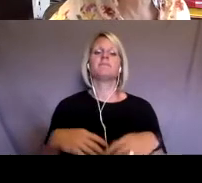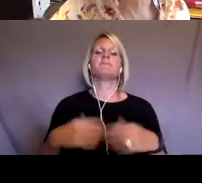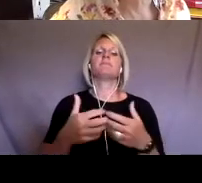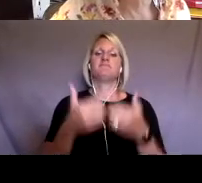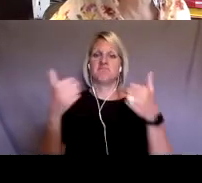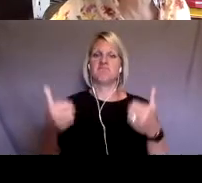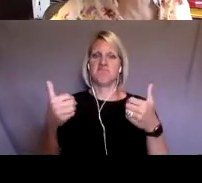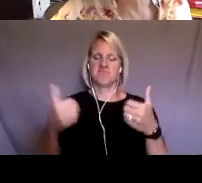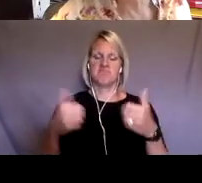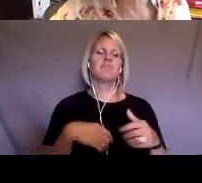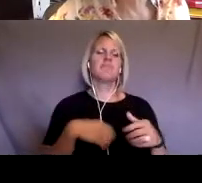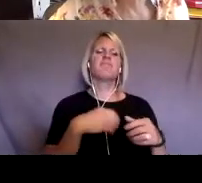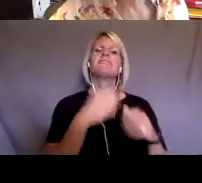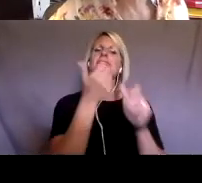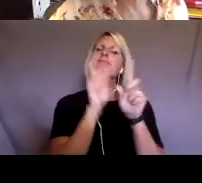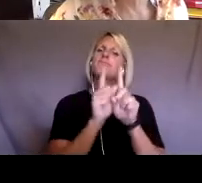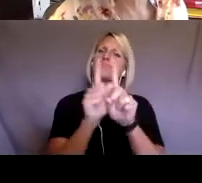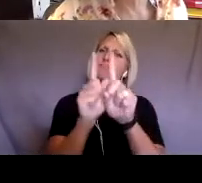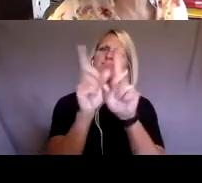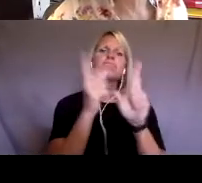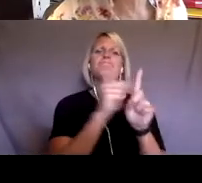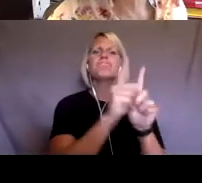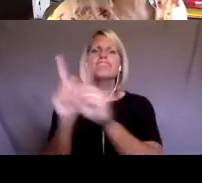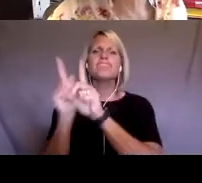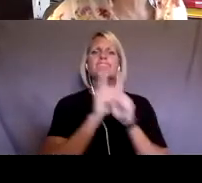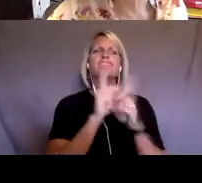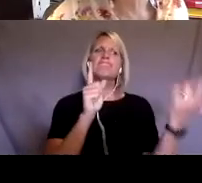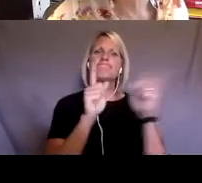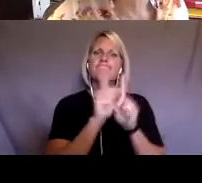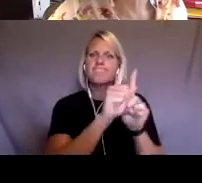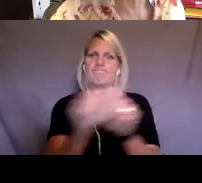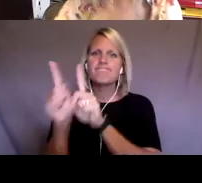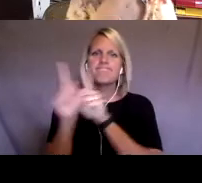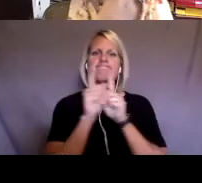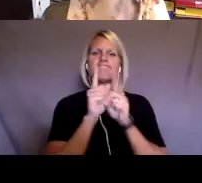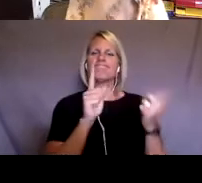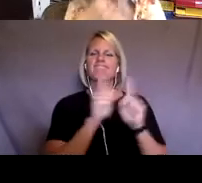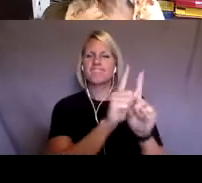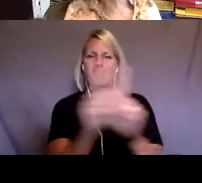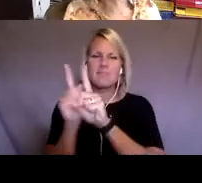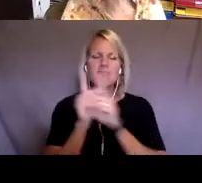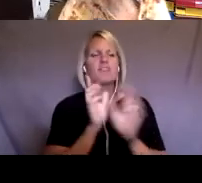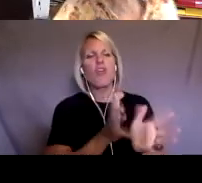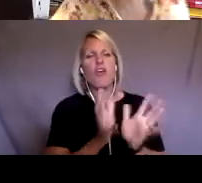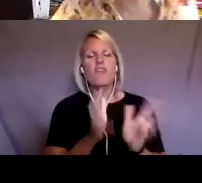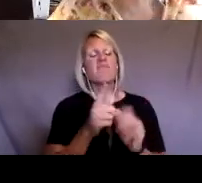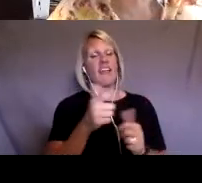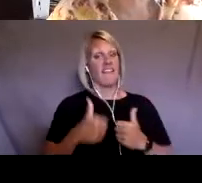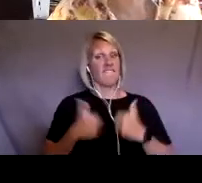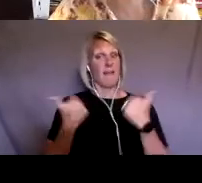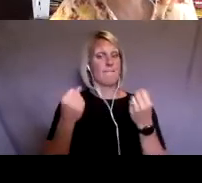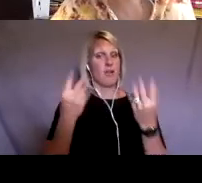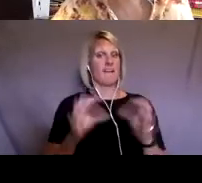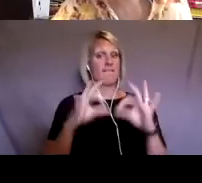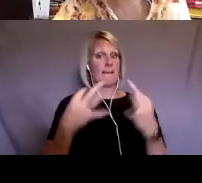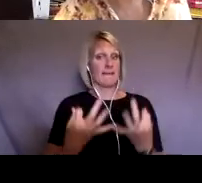walk around a block. These older adults live in a multi-family senior housing, affordable senior